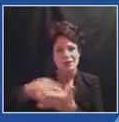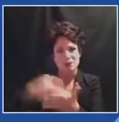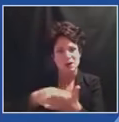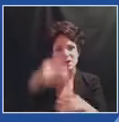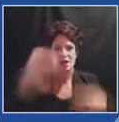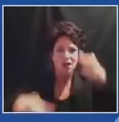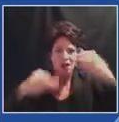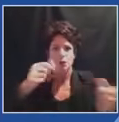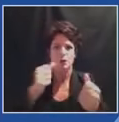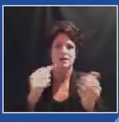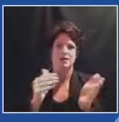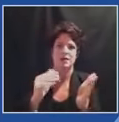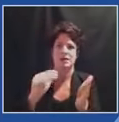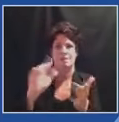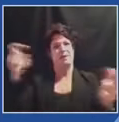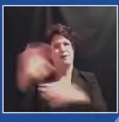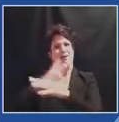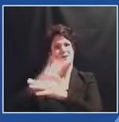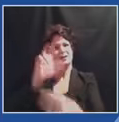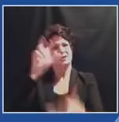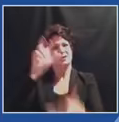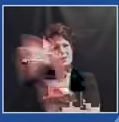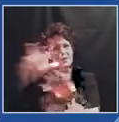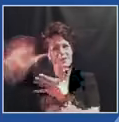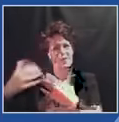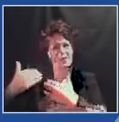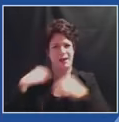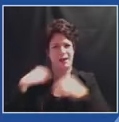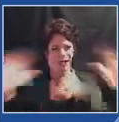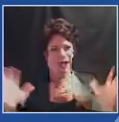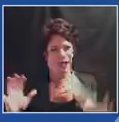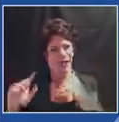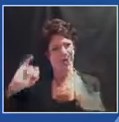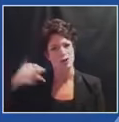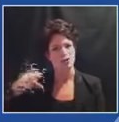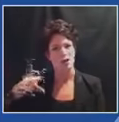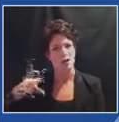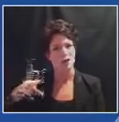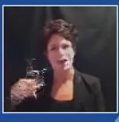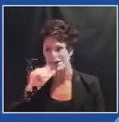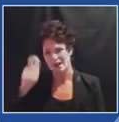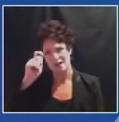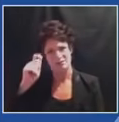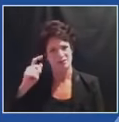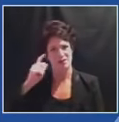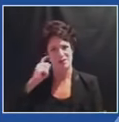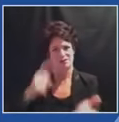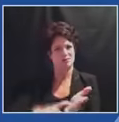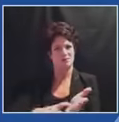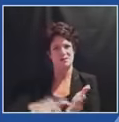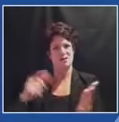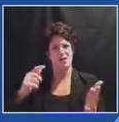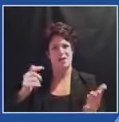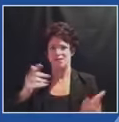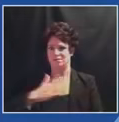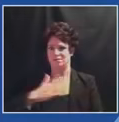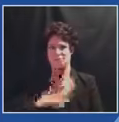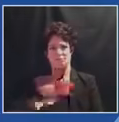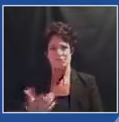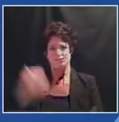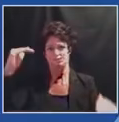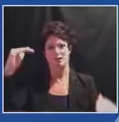with zero accountability. As Donald Trump even acknowledged the disproportionate impact this disease is having on